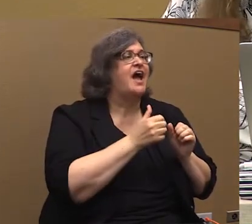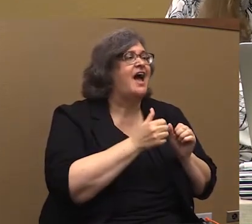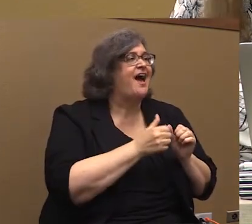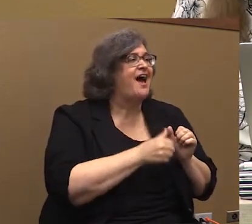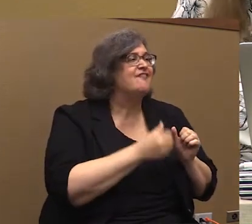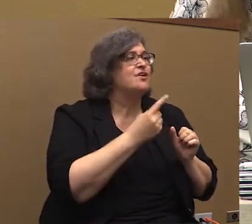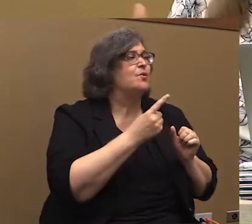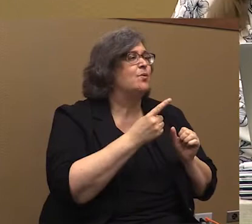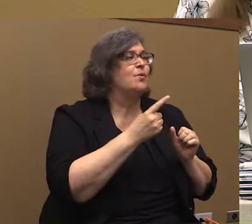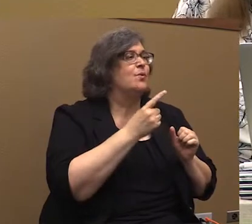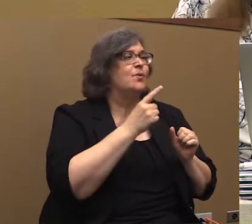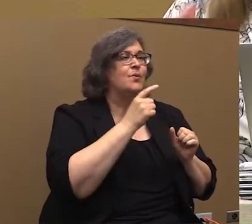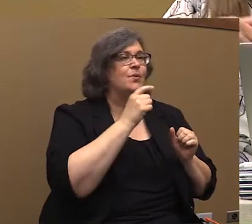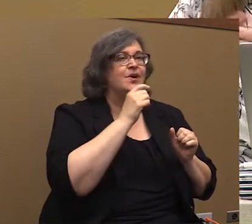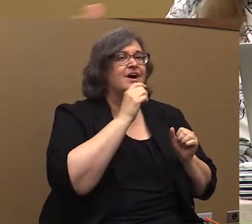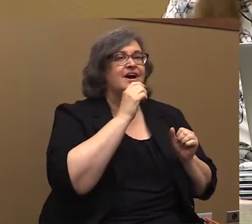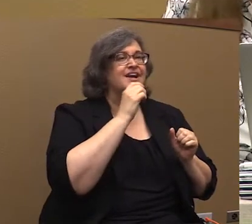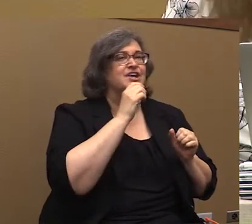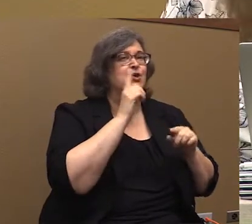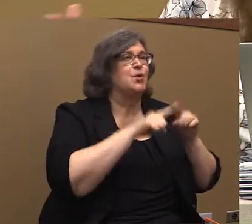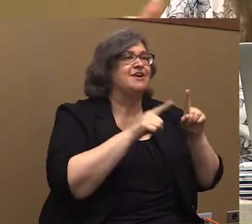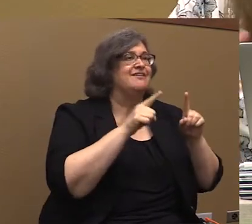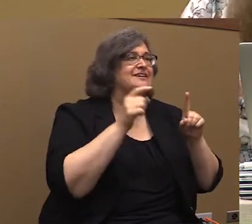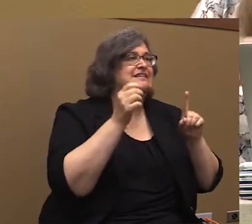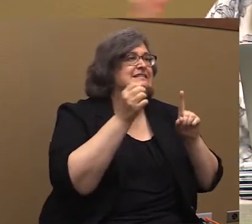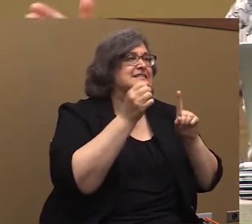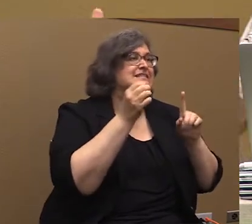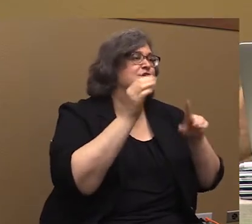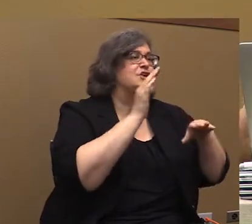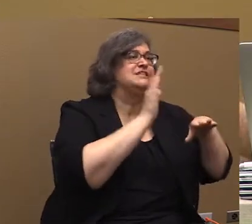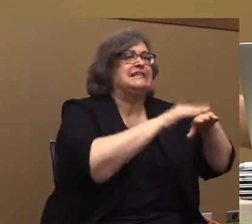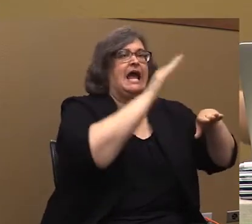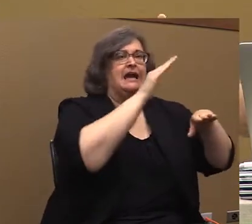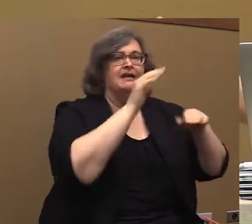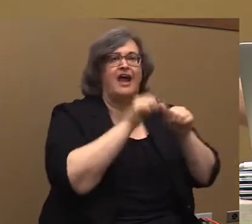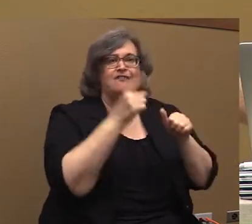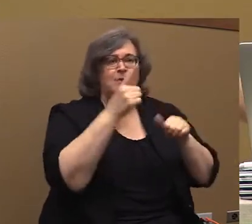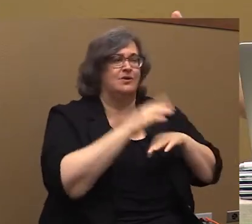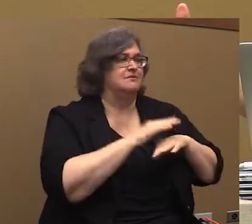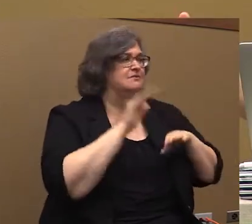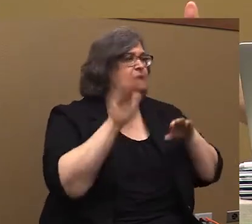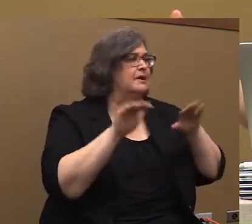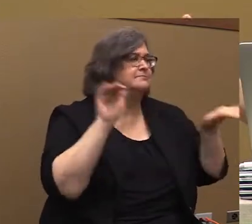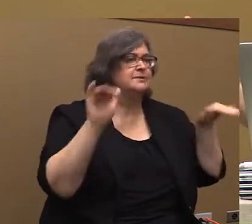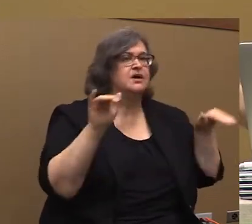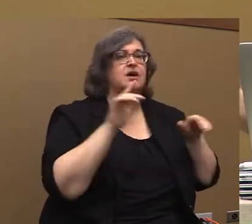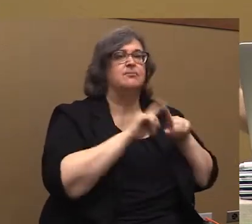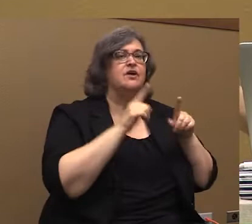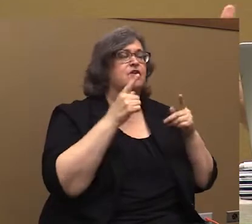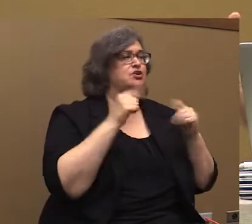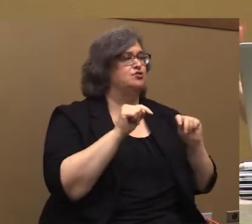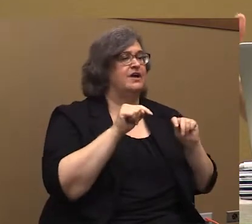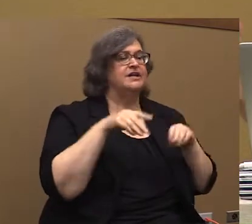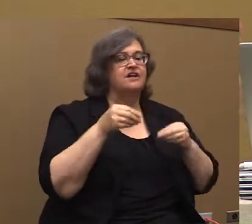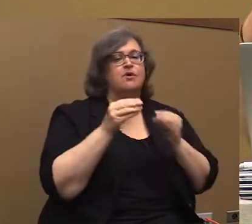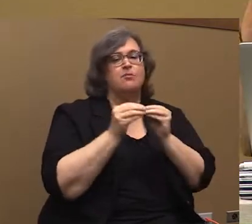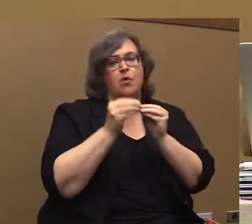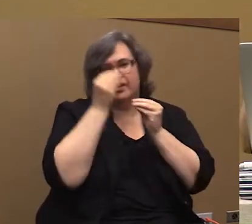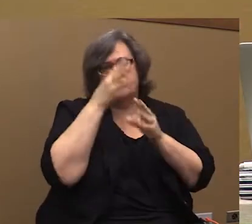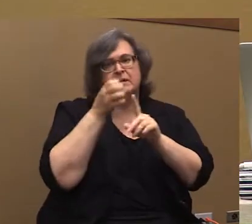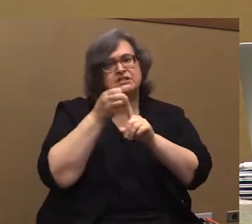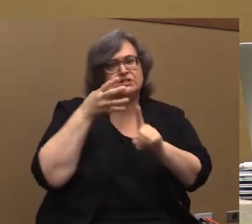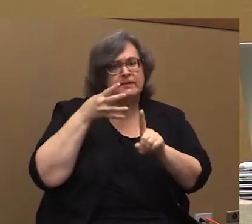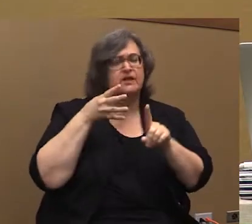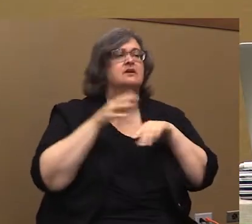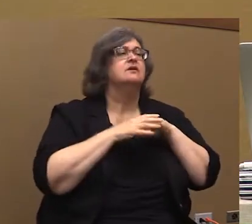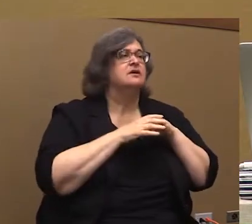tag, but he didn't get it that everybody wasn't up for grabs to be tagged. And so they